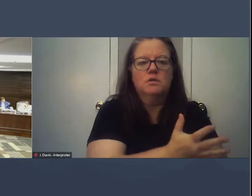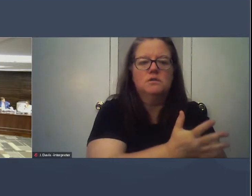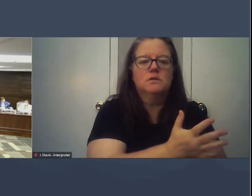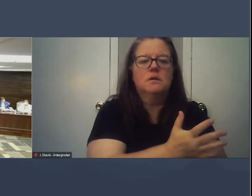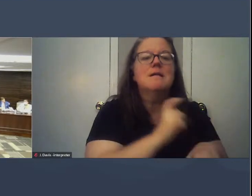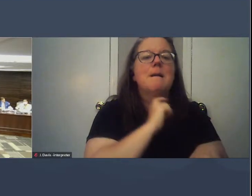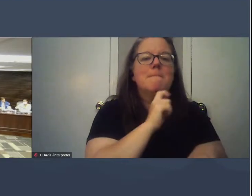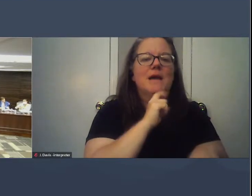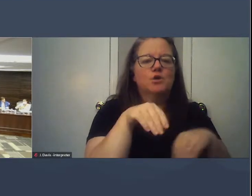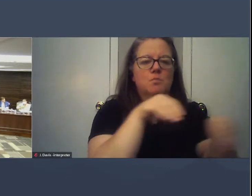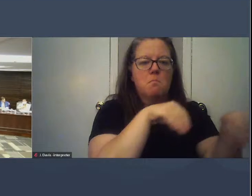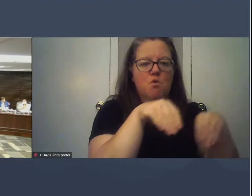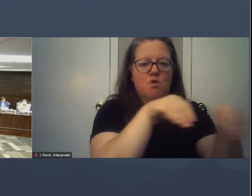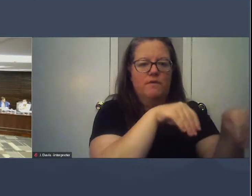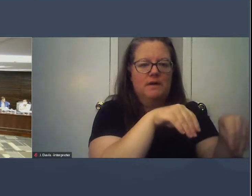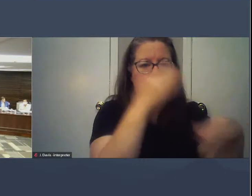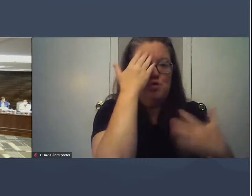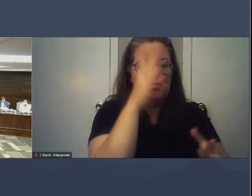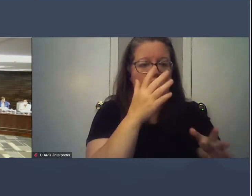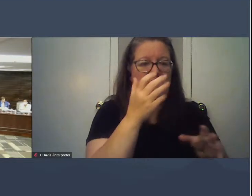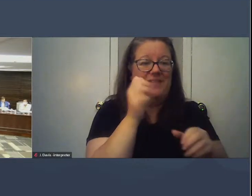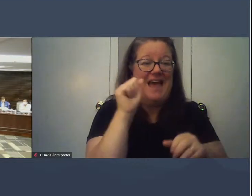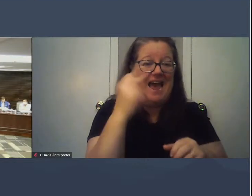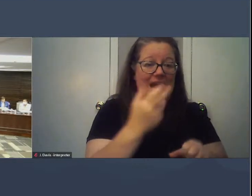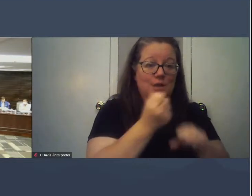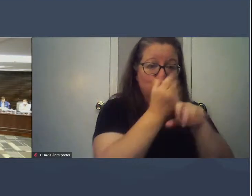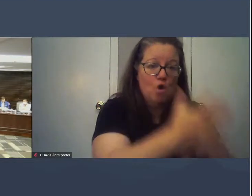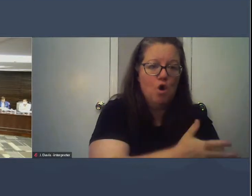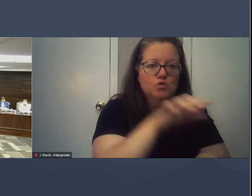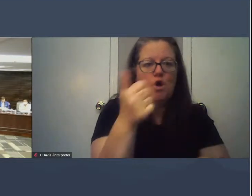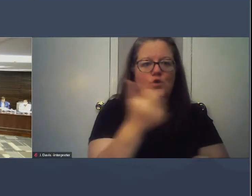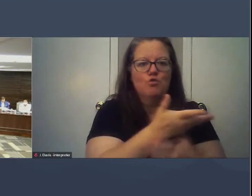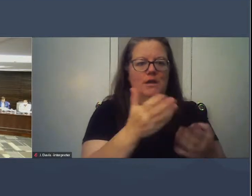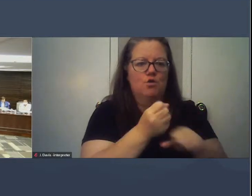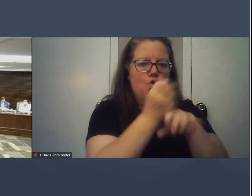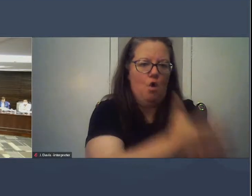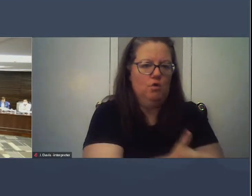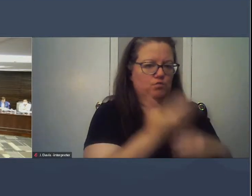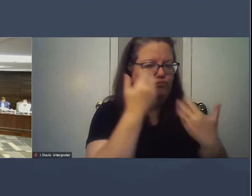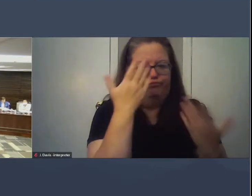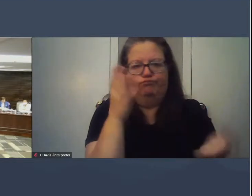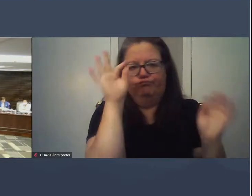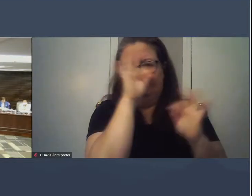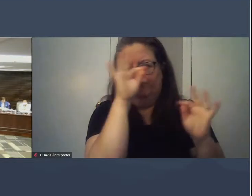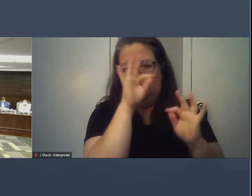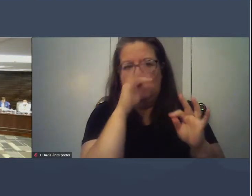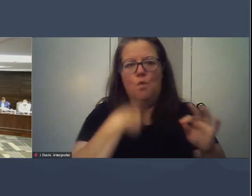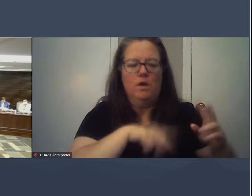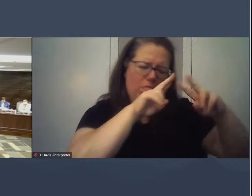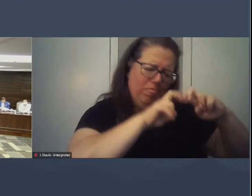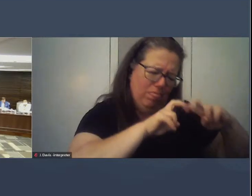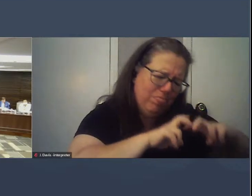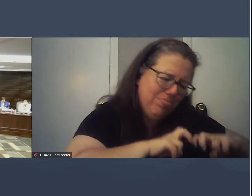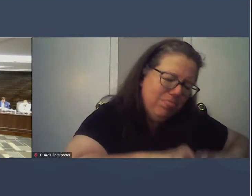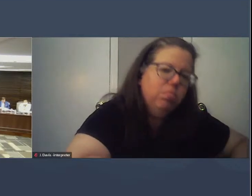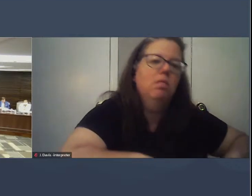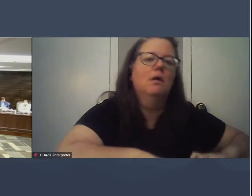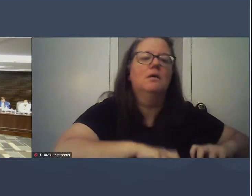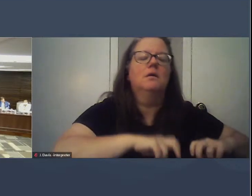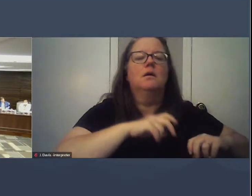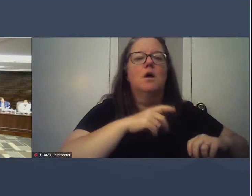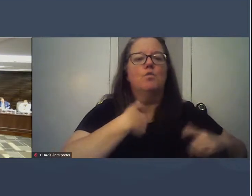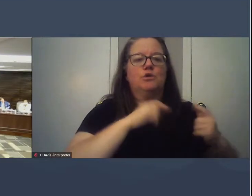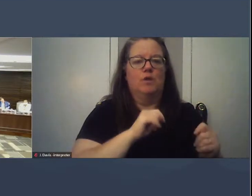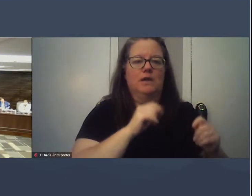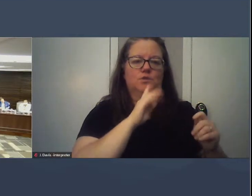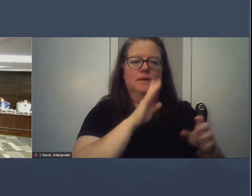that area. We don't know if it was from the ash or if it was from something else. That was the extensive investigation we did. And so out of an abundance of caution,